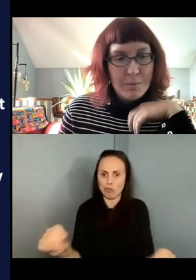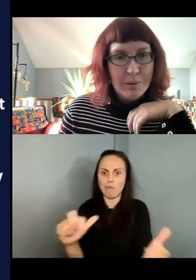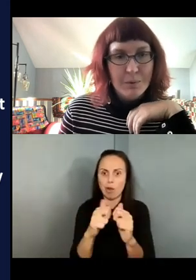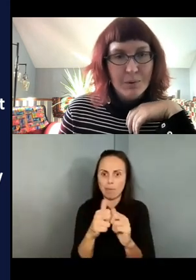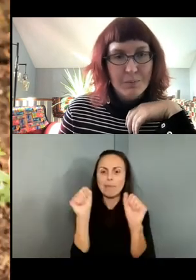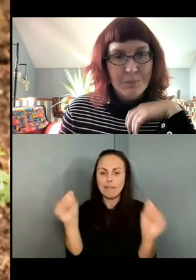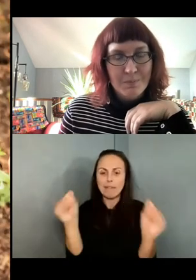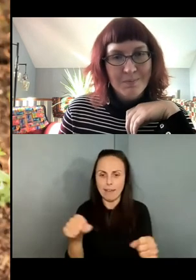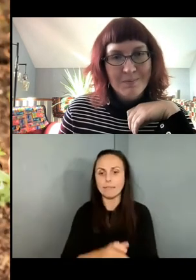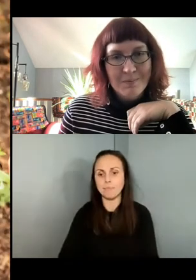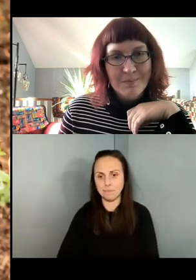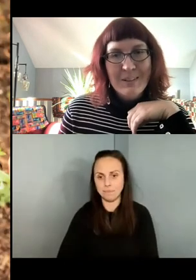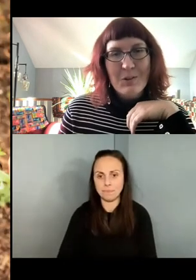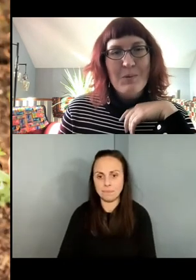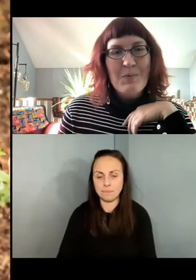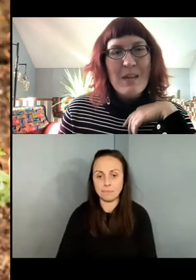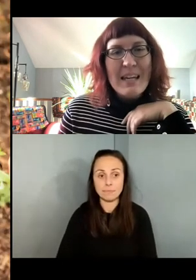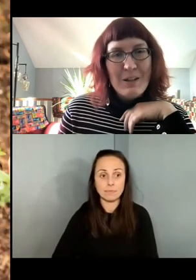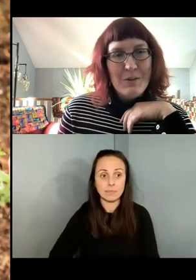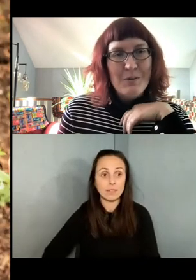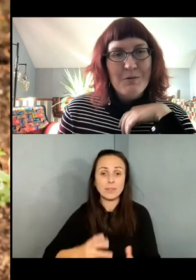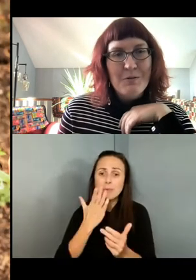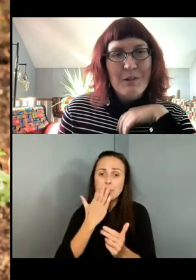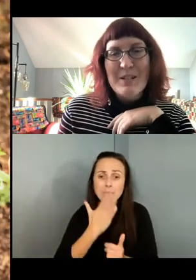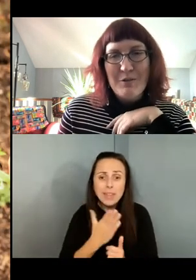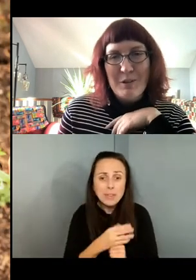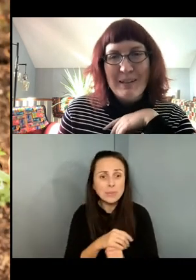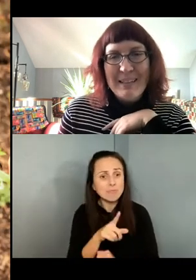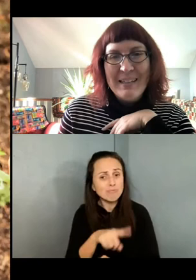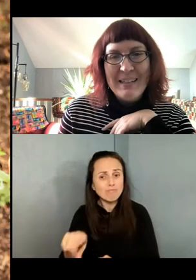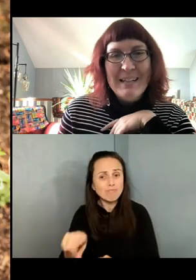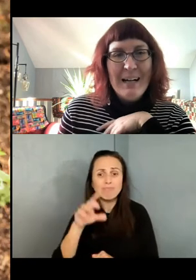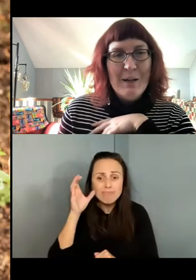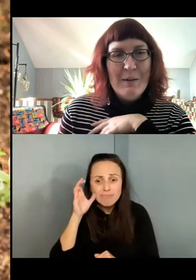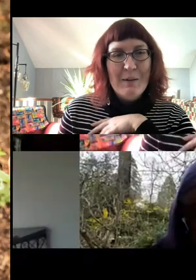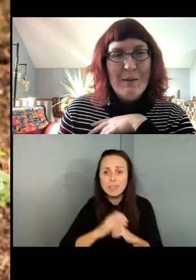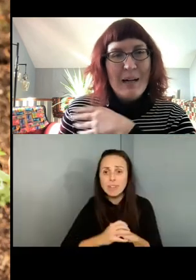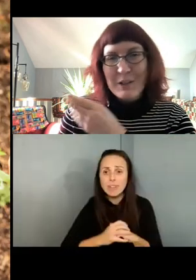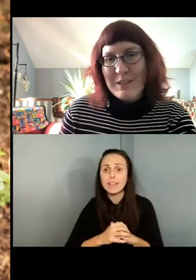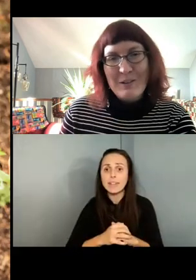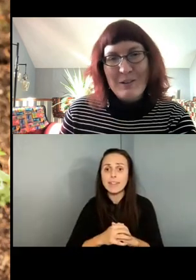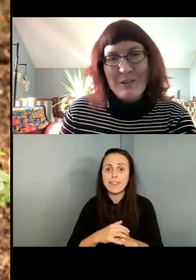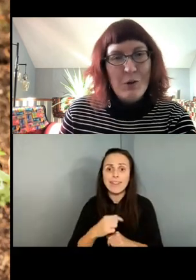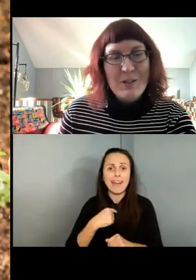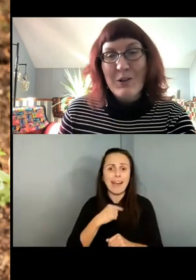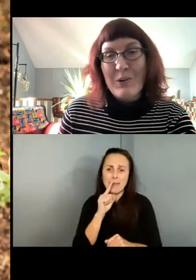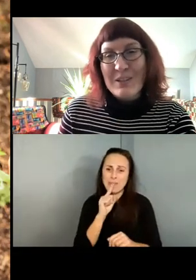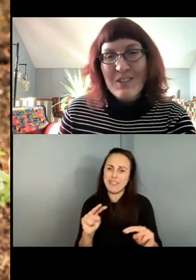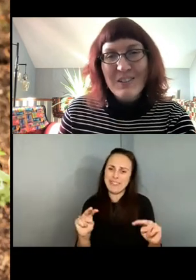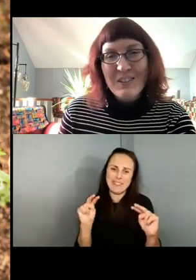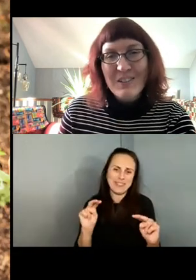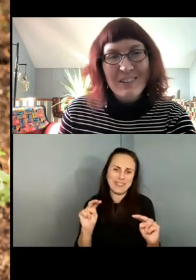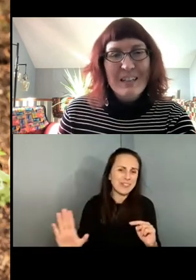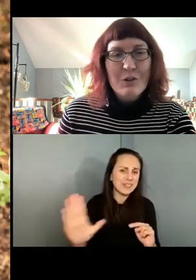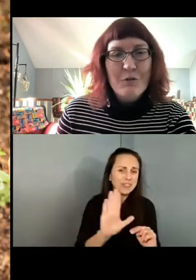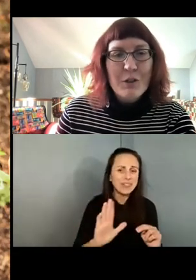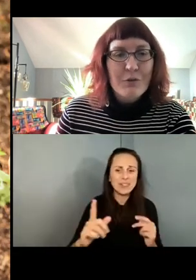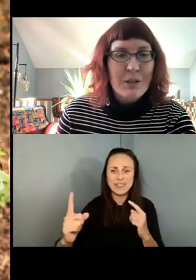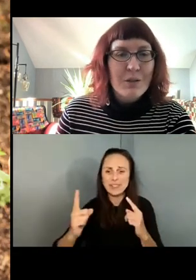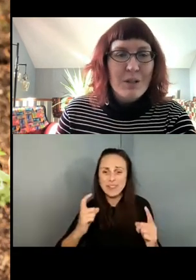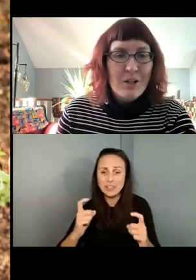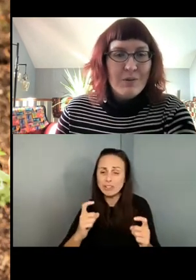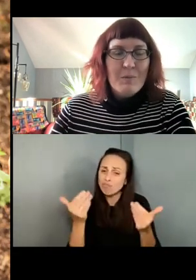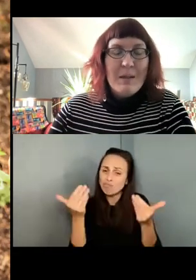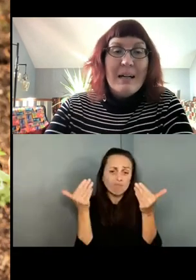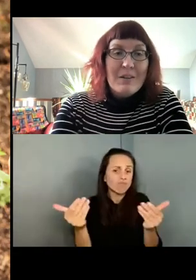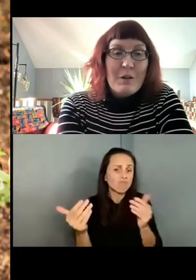our problems. So thank you very much, everybody. I very much look forward to your questions. Do feel